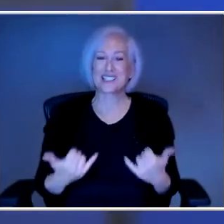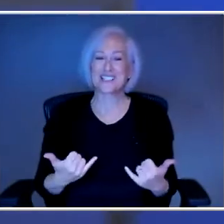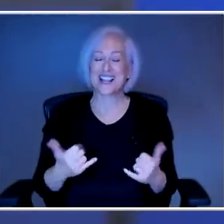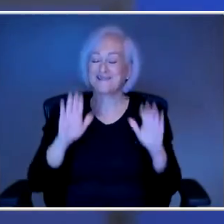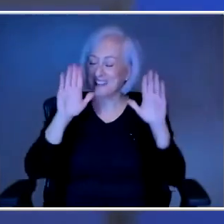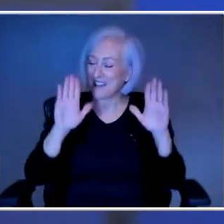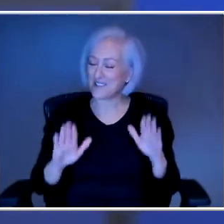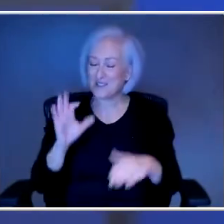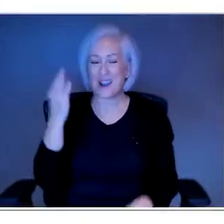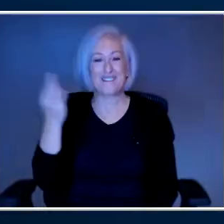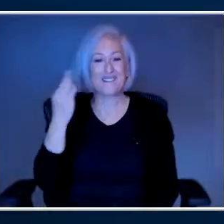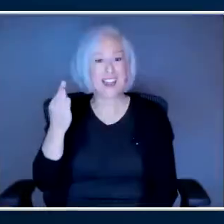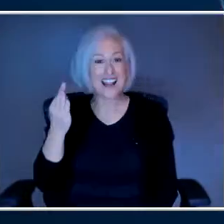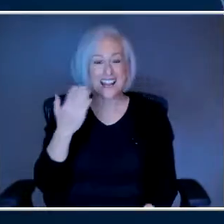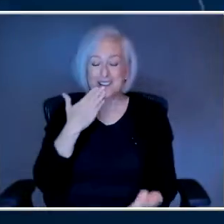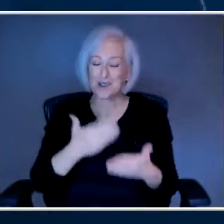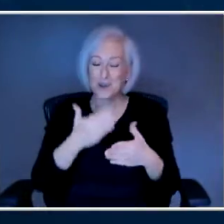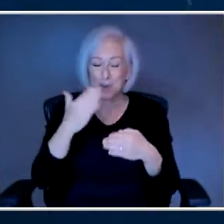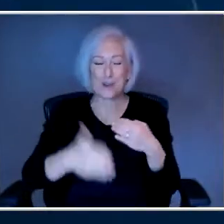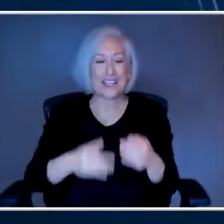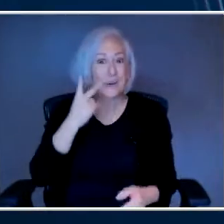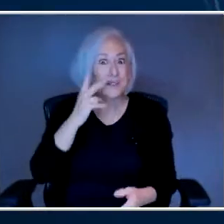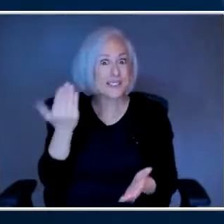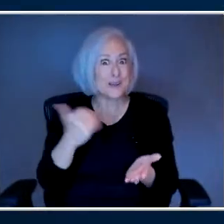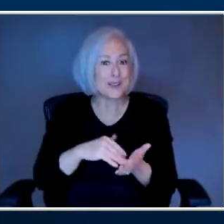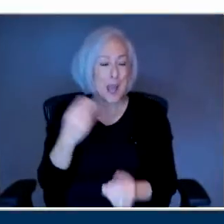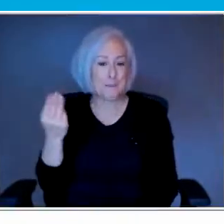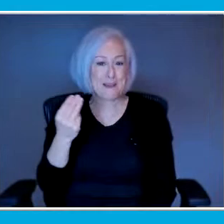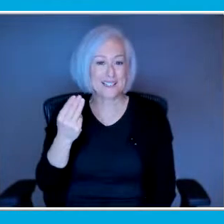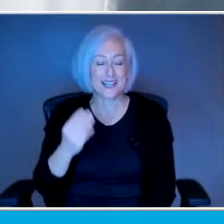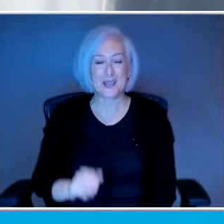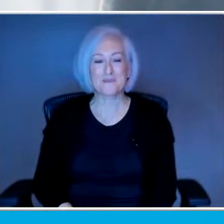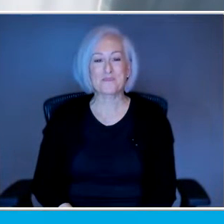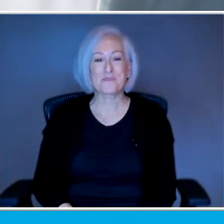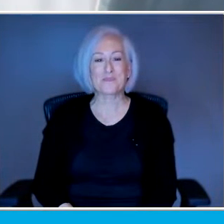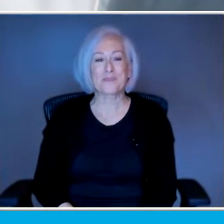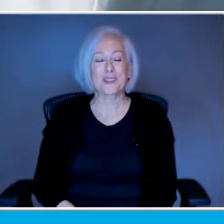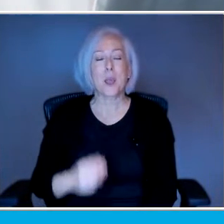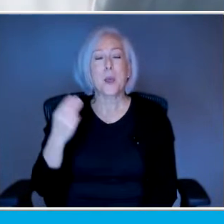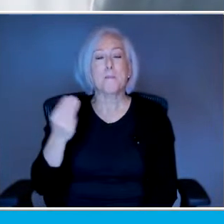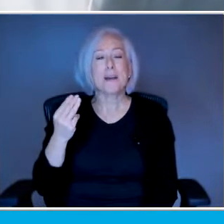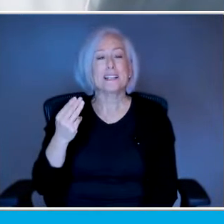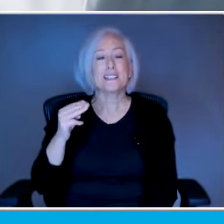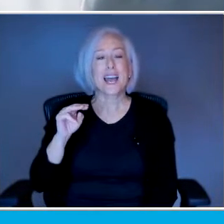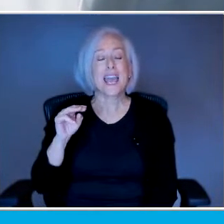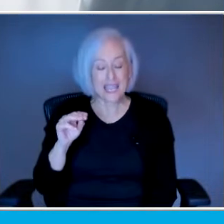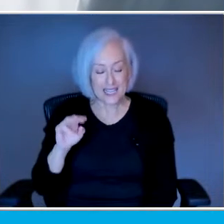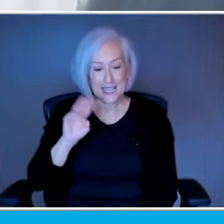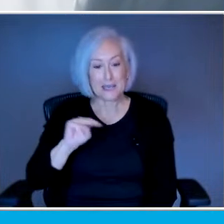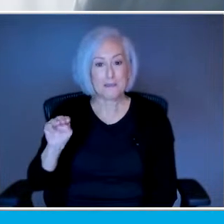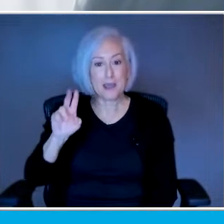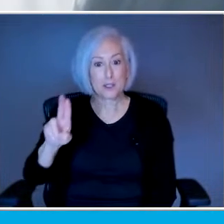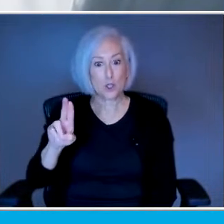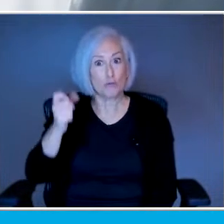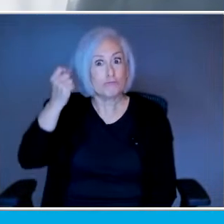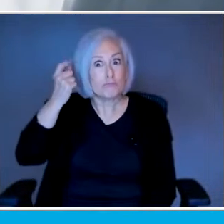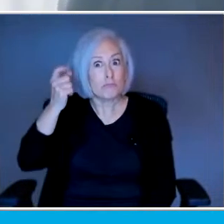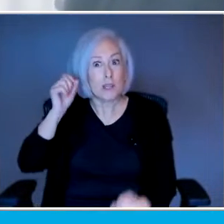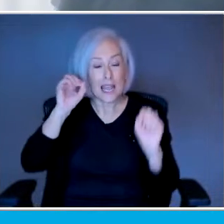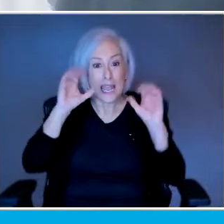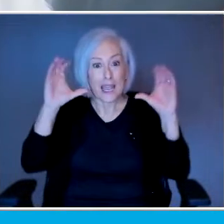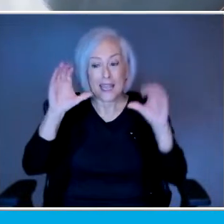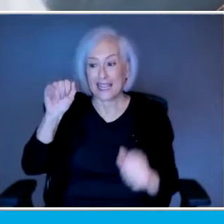We'll see you back here on Monday. Coming up Monday on the Morning Medical Update. Caffeine is a drug, and whether we admit it or not,